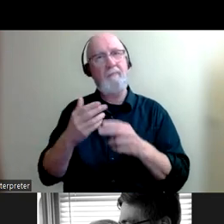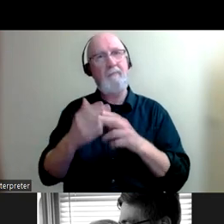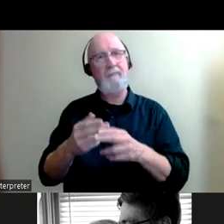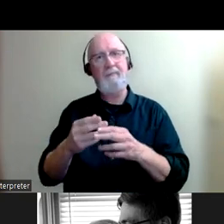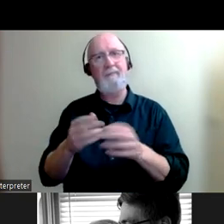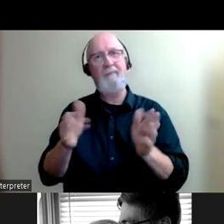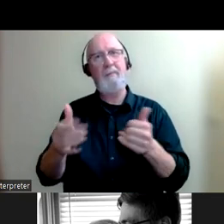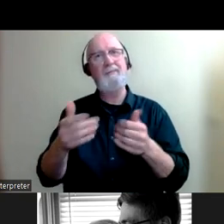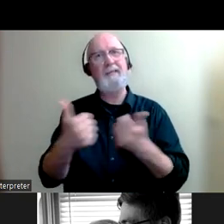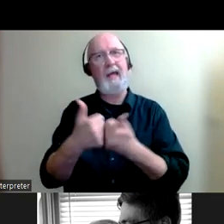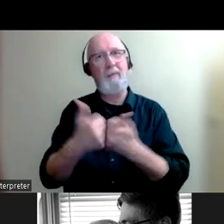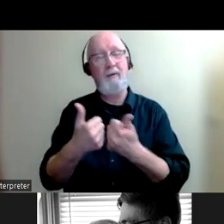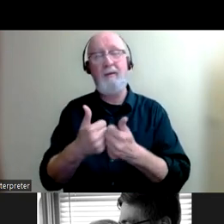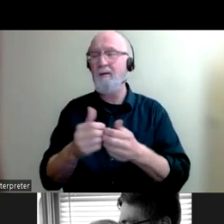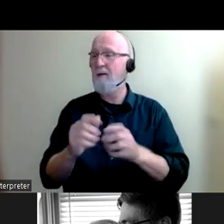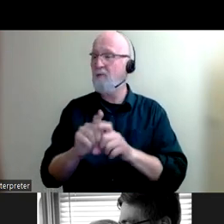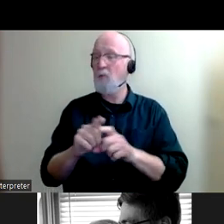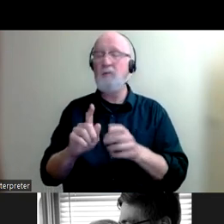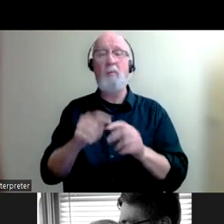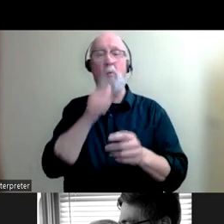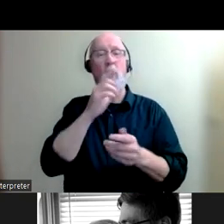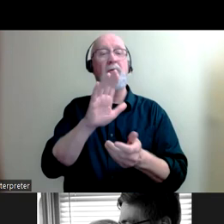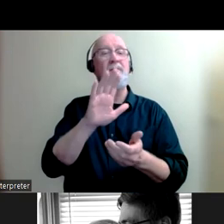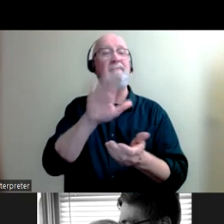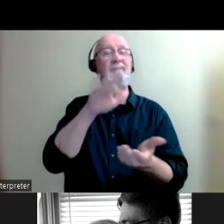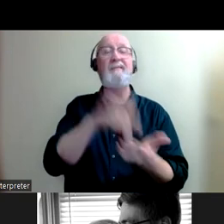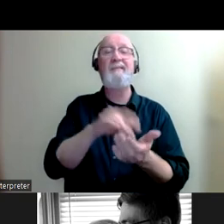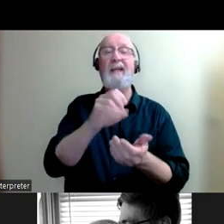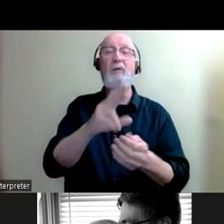well as some of our central libraries as well.